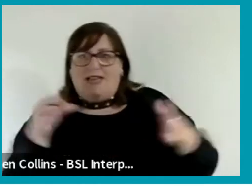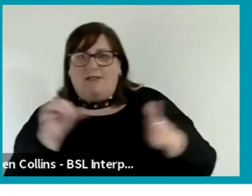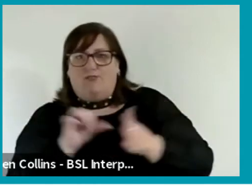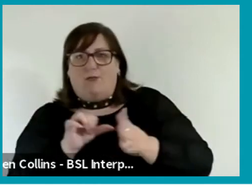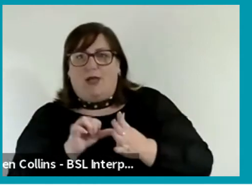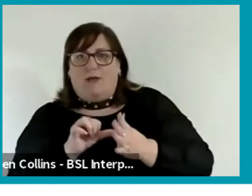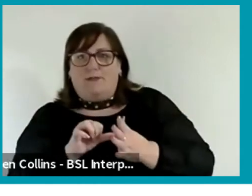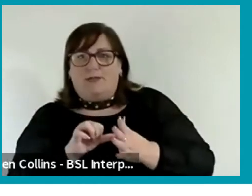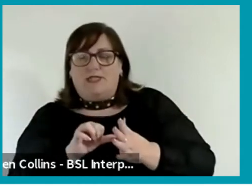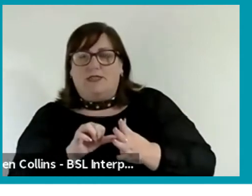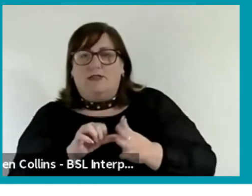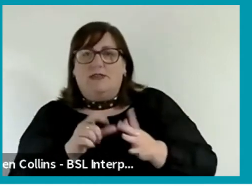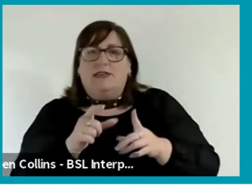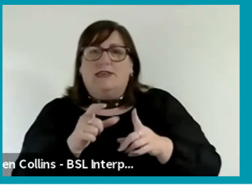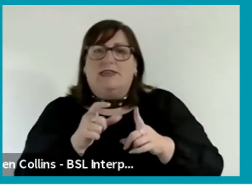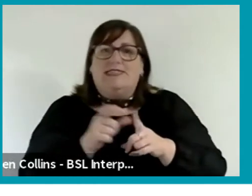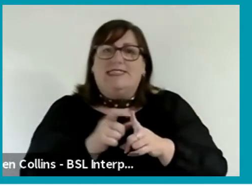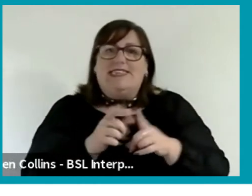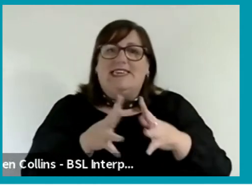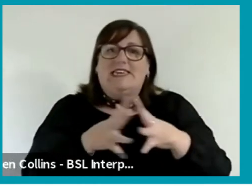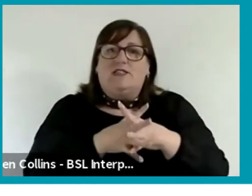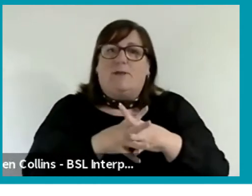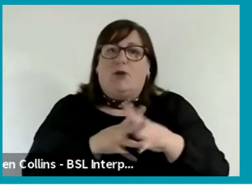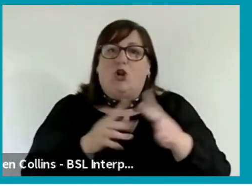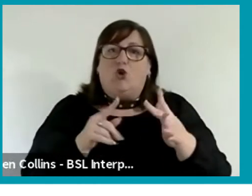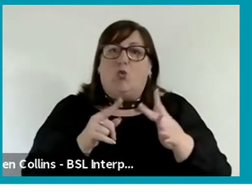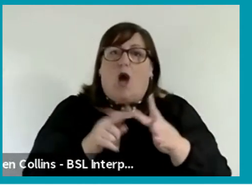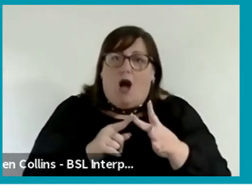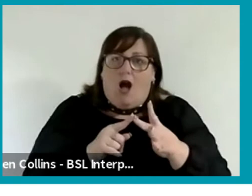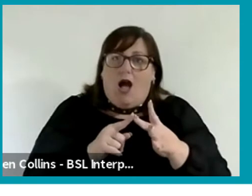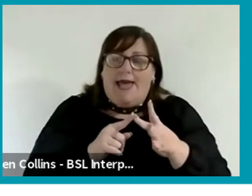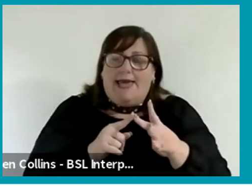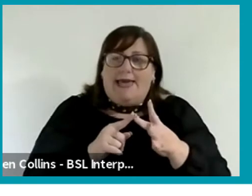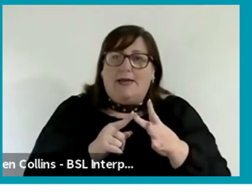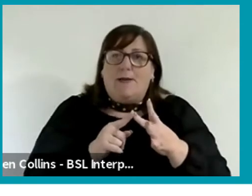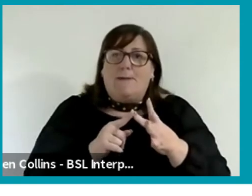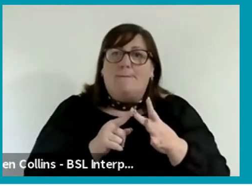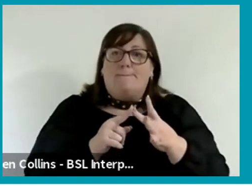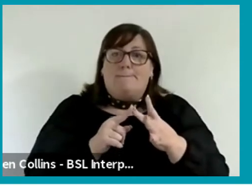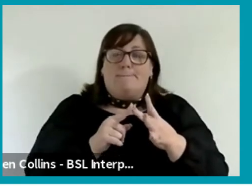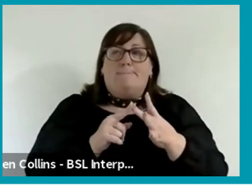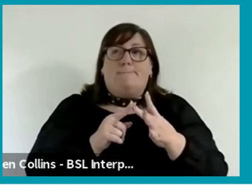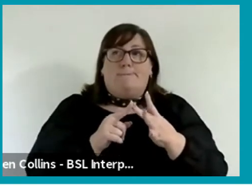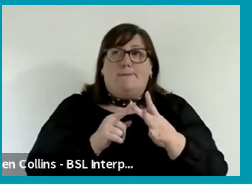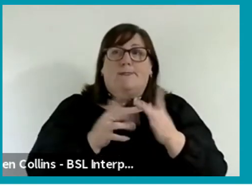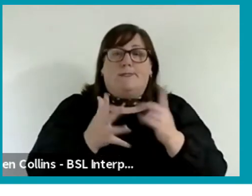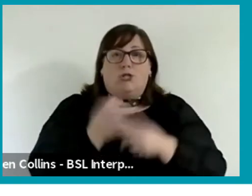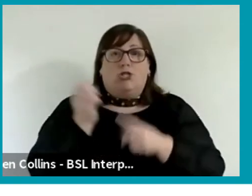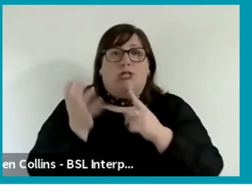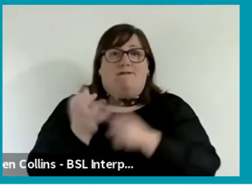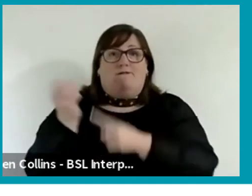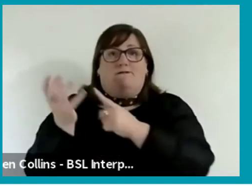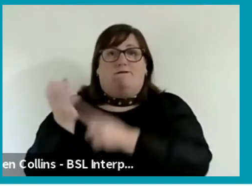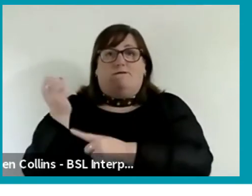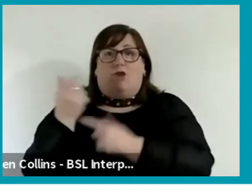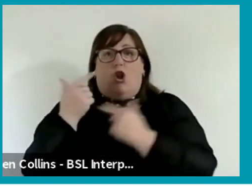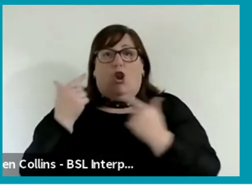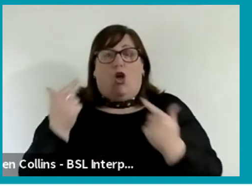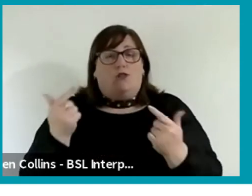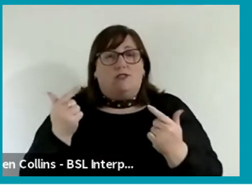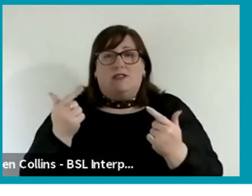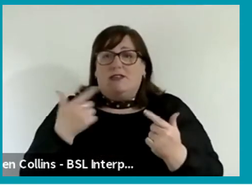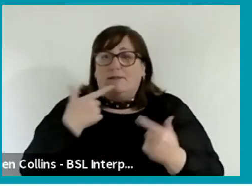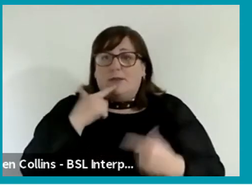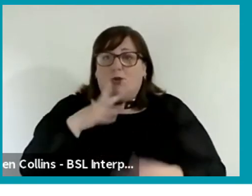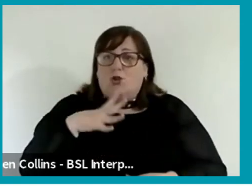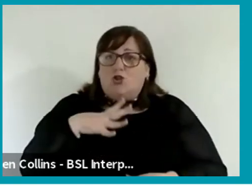And DWI has kind of crossed that barrier, a huge amount of things, because now people can be comfortable in their own homes. There's no commute they have to worry